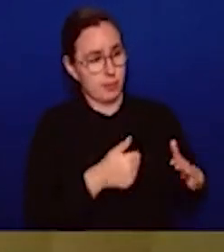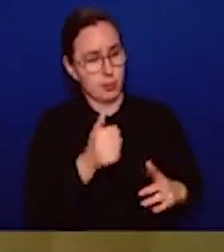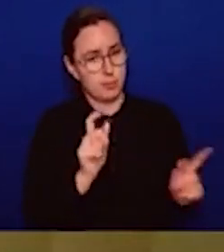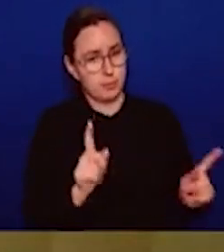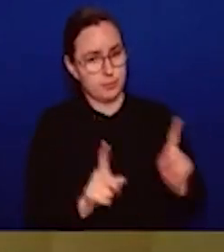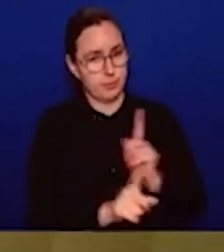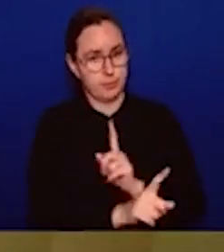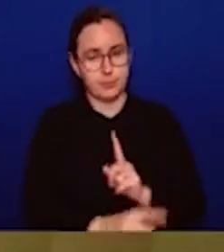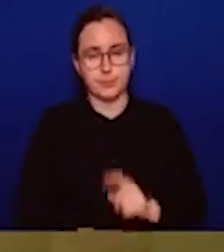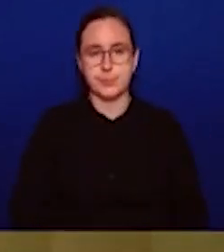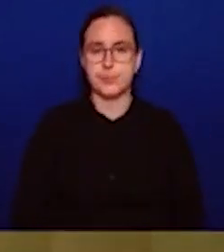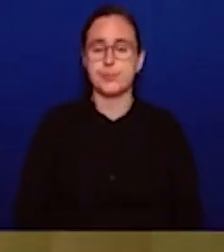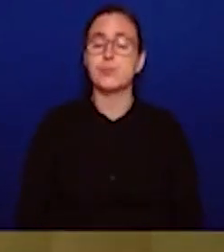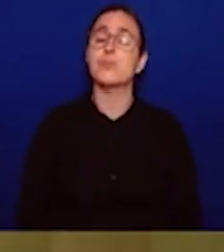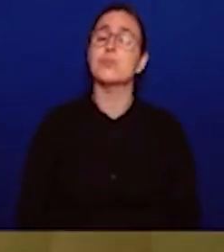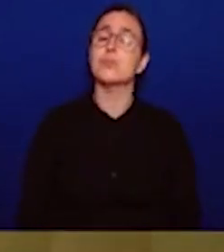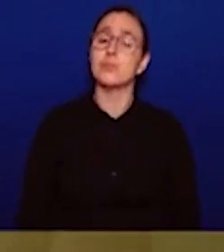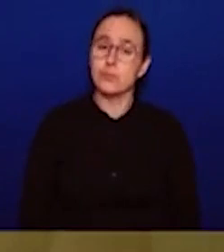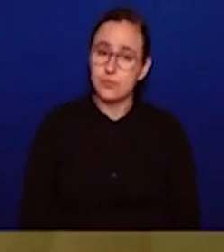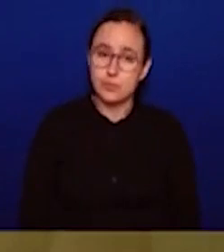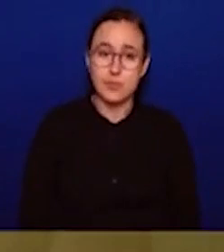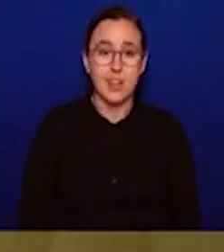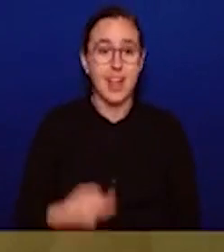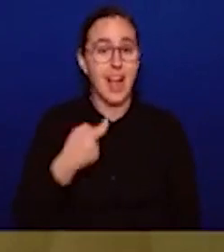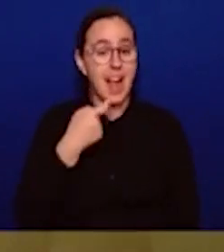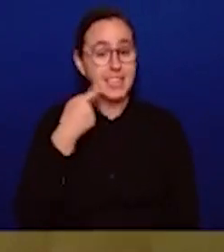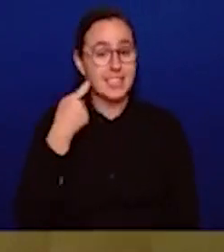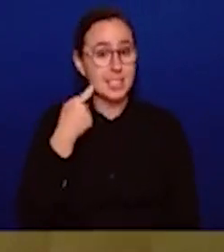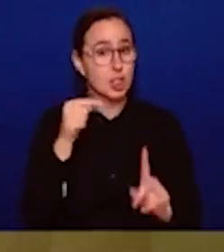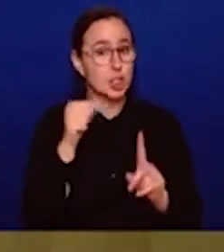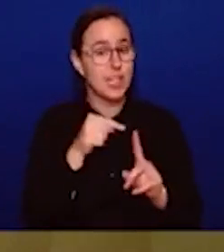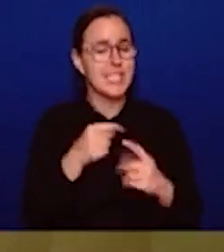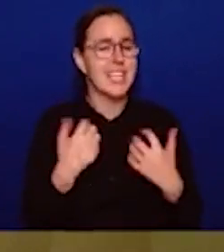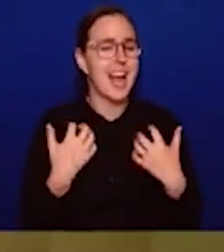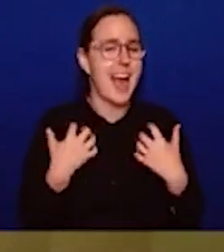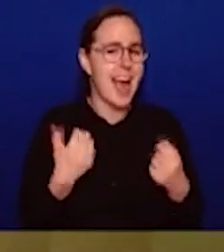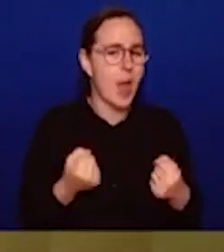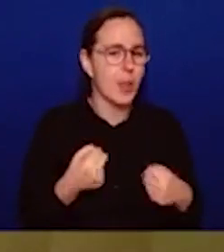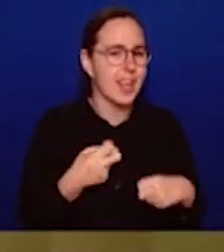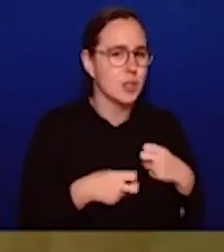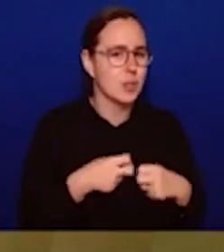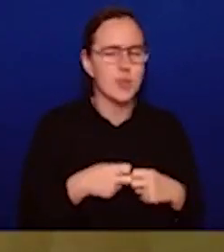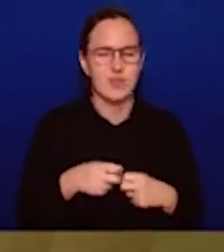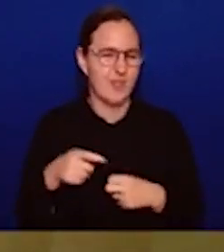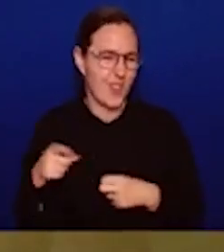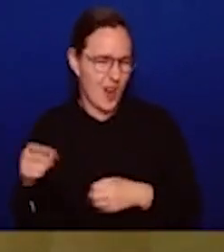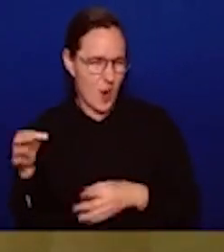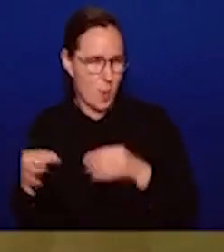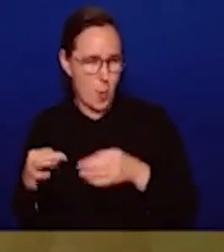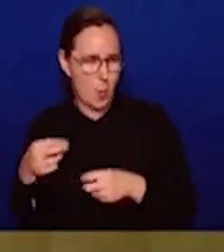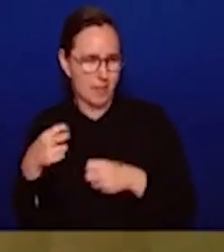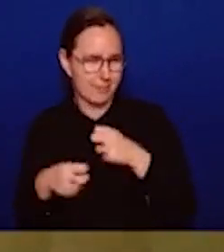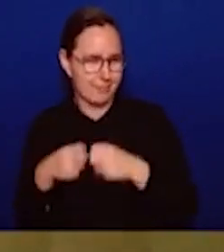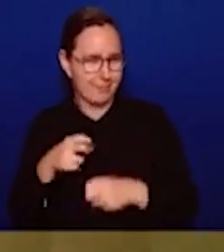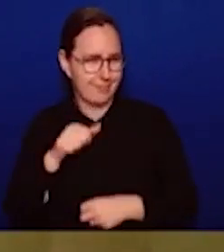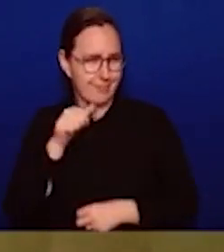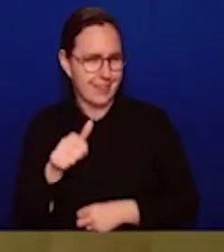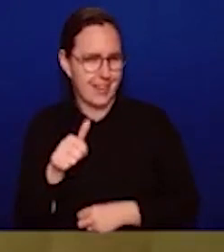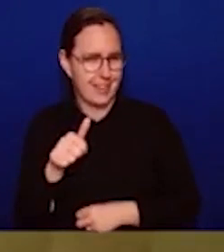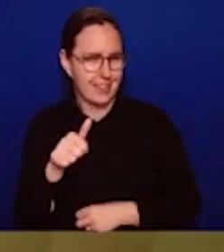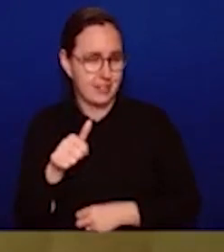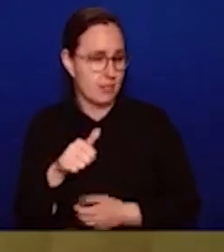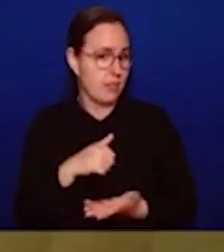people struggling with addiction, keeping them alive and giving them an opportunity to get into treatment, to turn their lives around